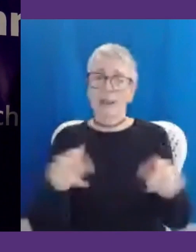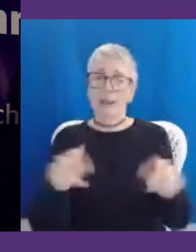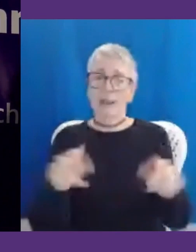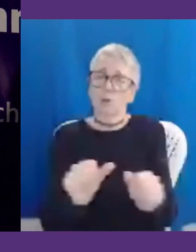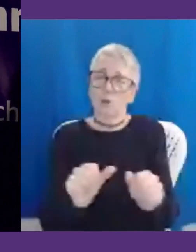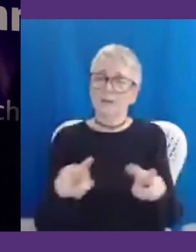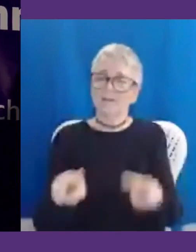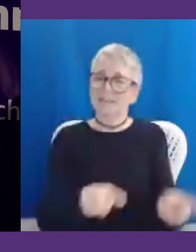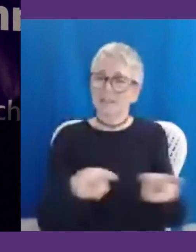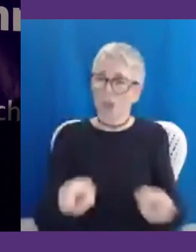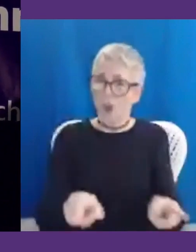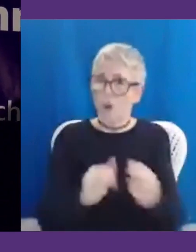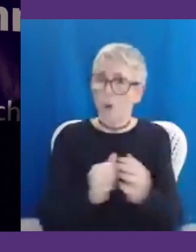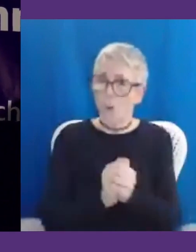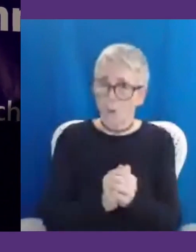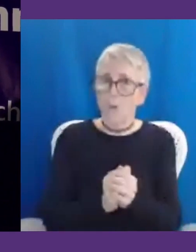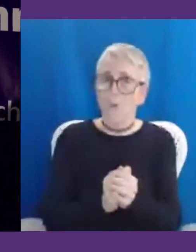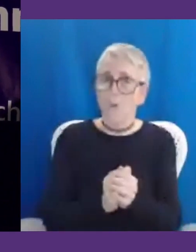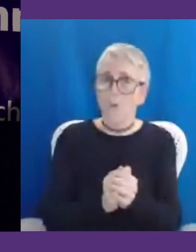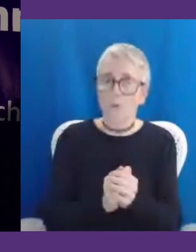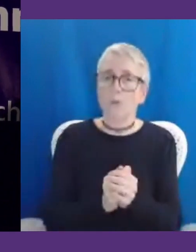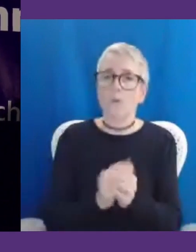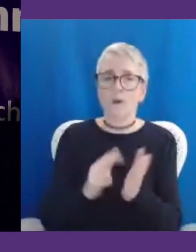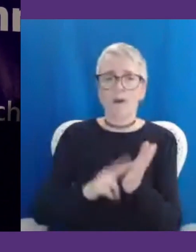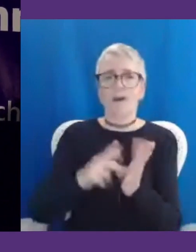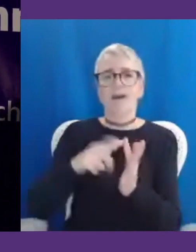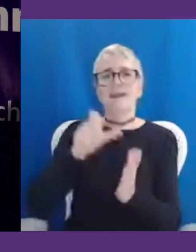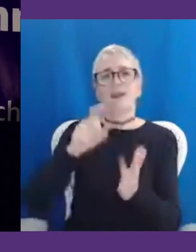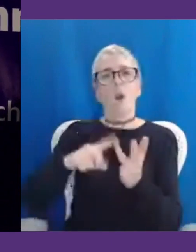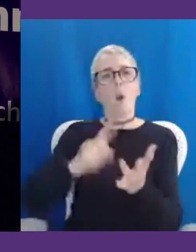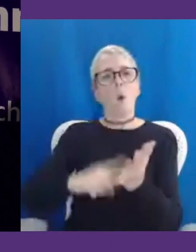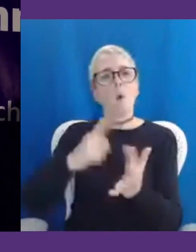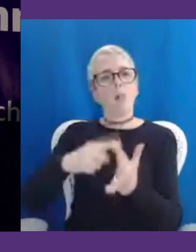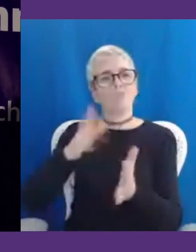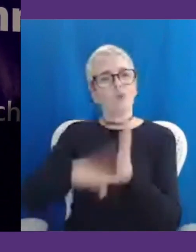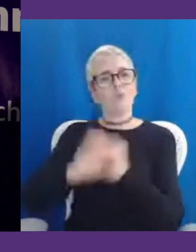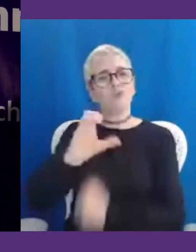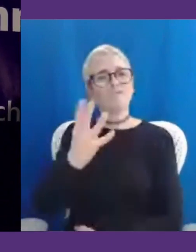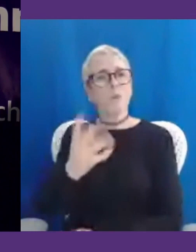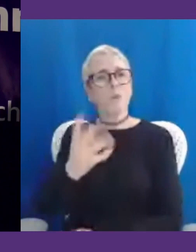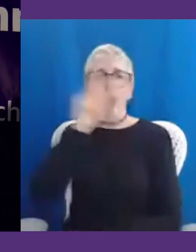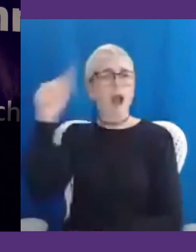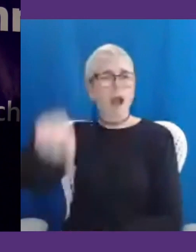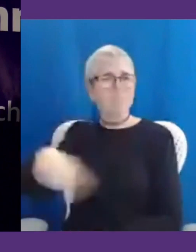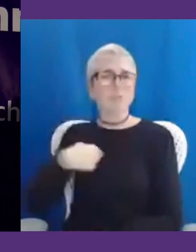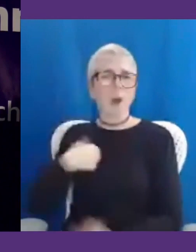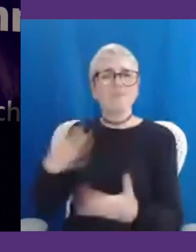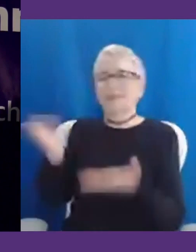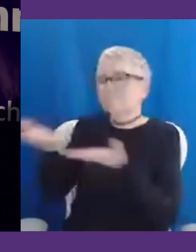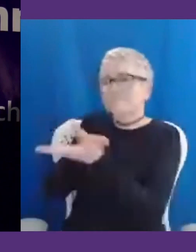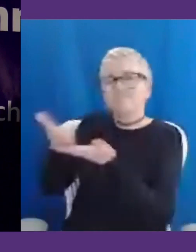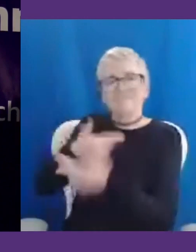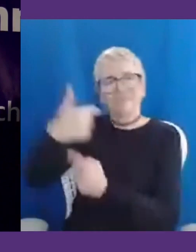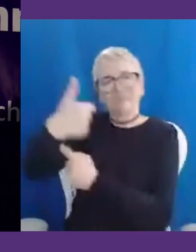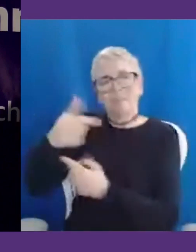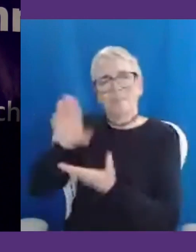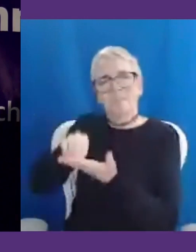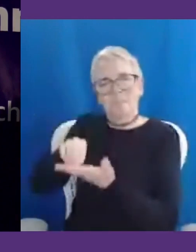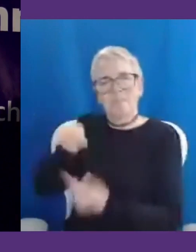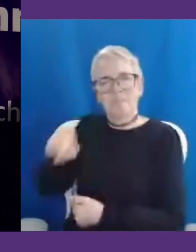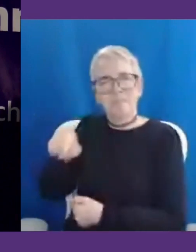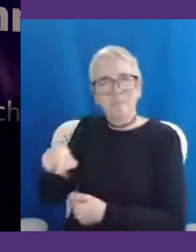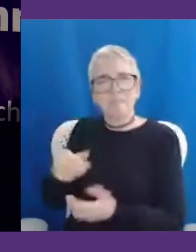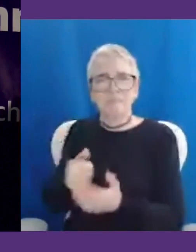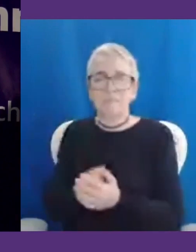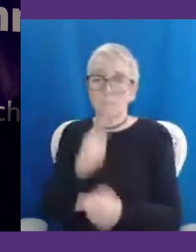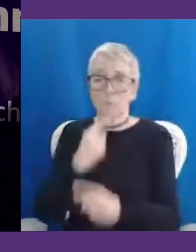from Channel 4, so I spoke to her briefly. They've introduced a code of portrayal of disability, which is a interesting parallel, I think, to